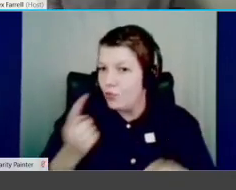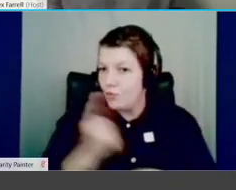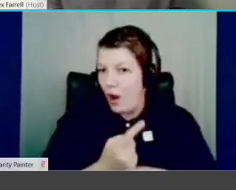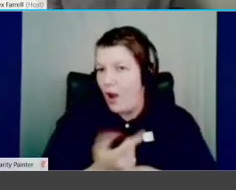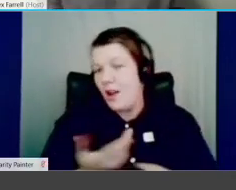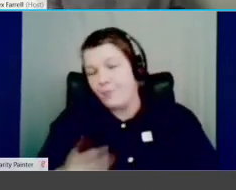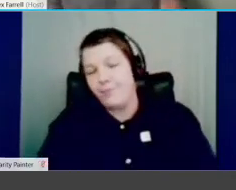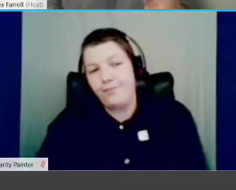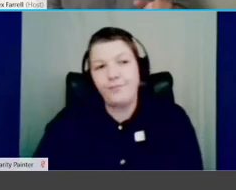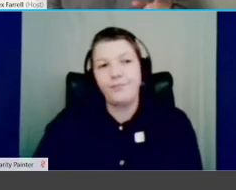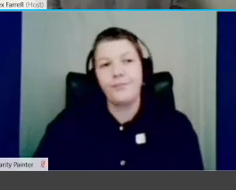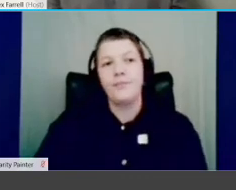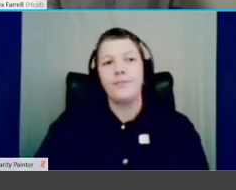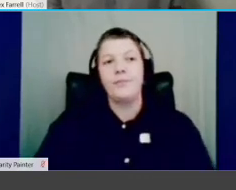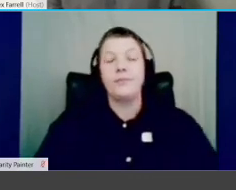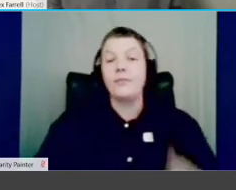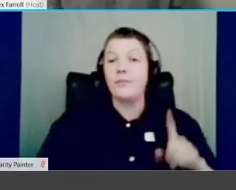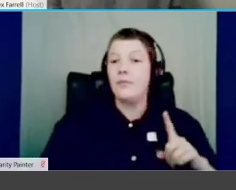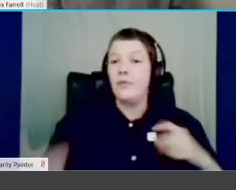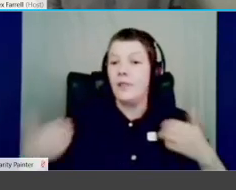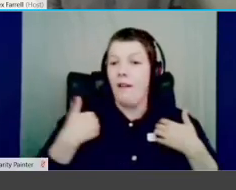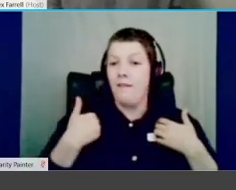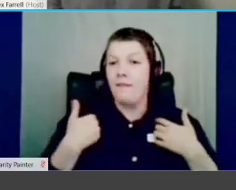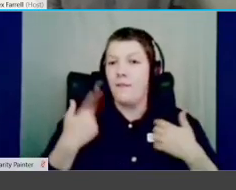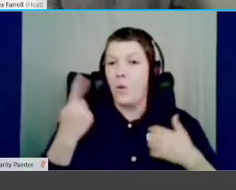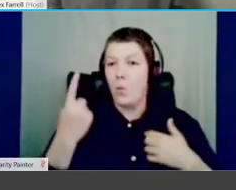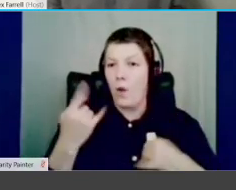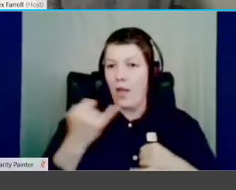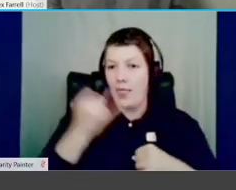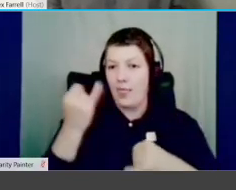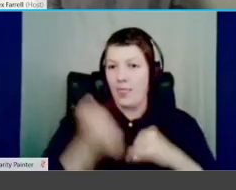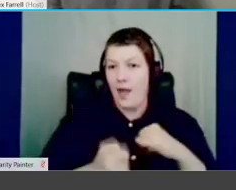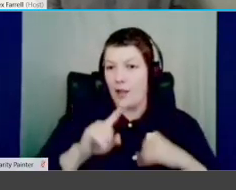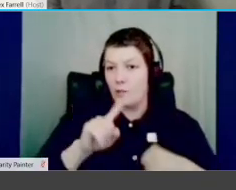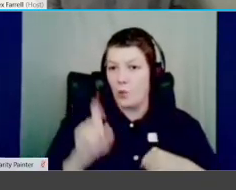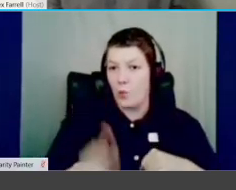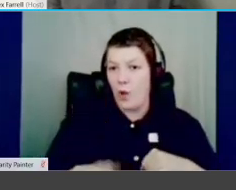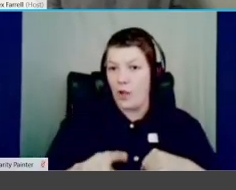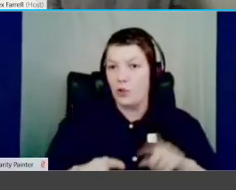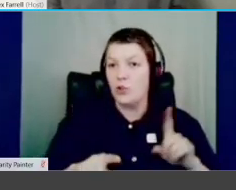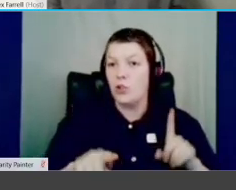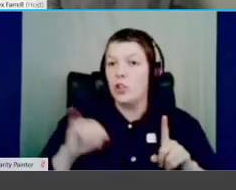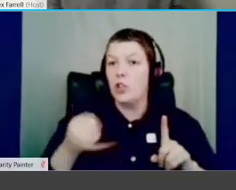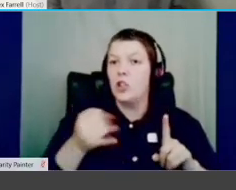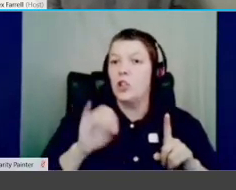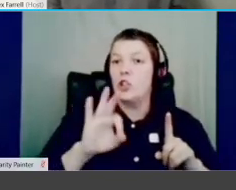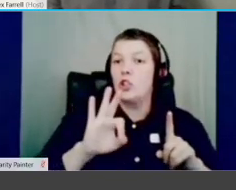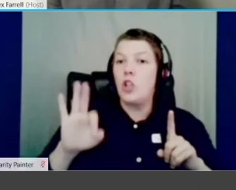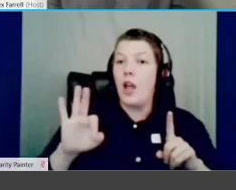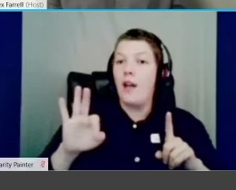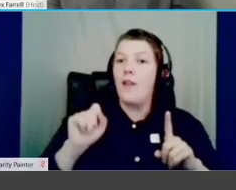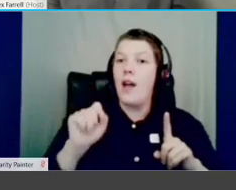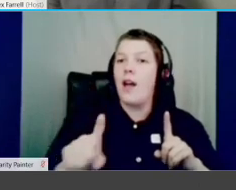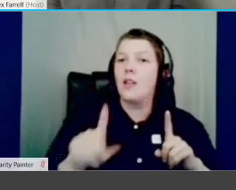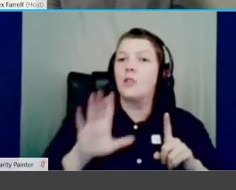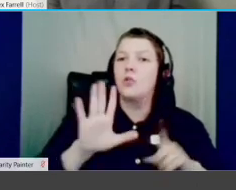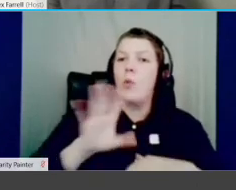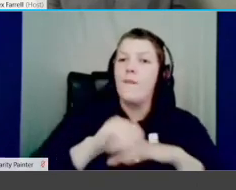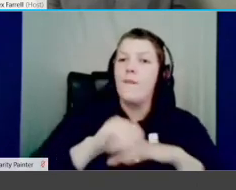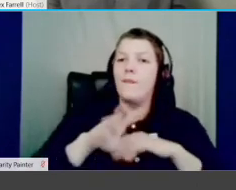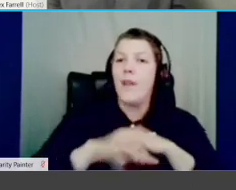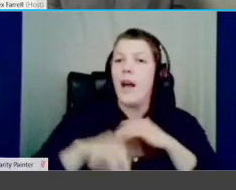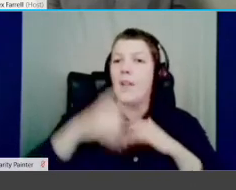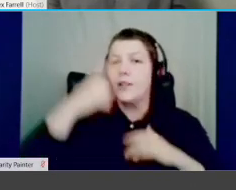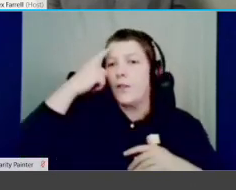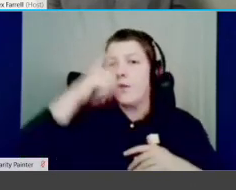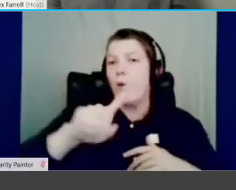can see it. And then Leslie, if you'll take this last one. Jeff Milner asked, what is your advice for non-designers in engaging